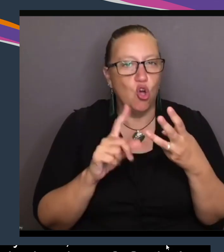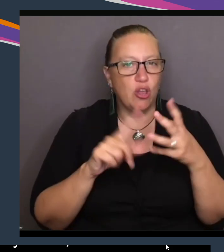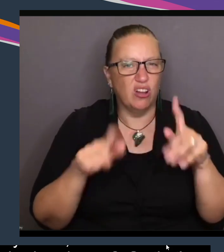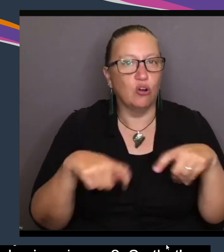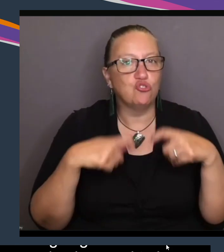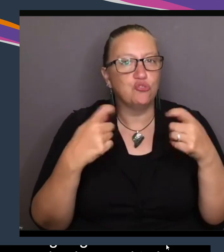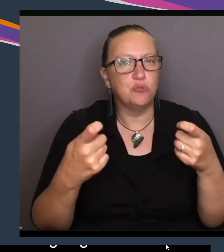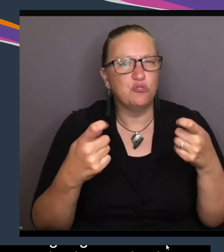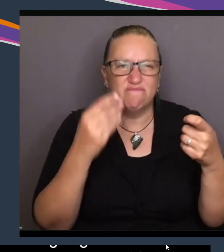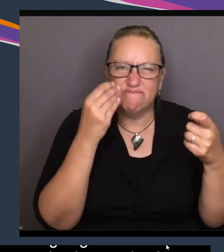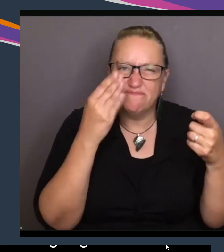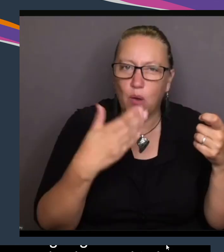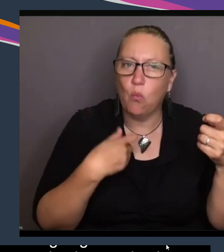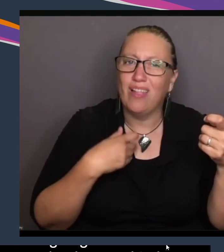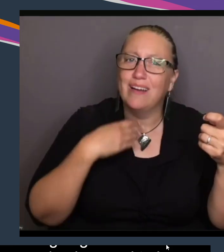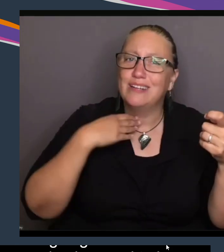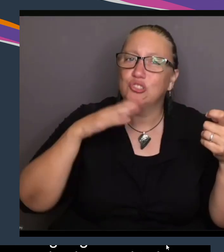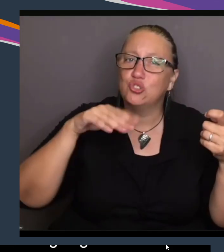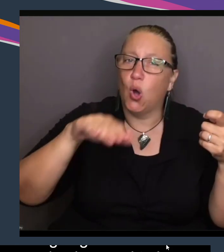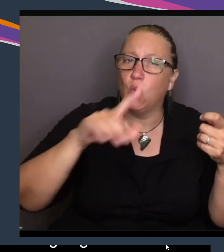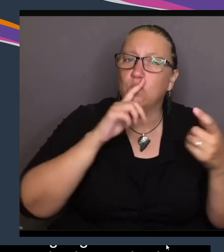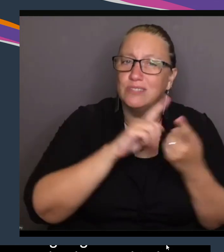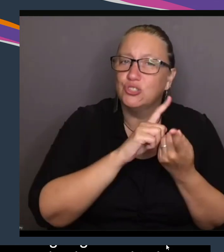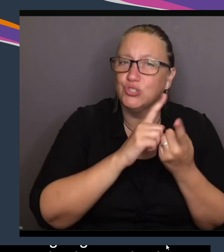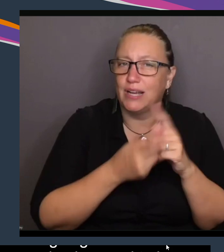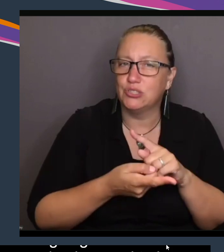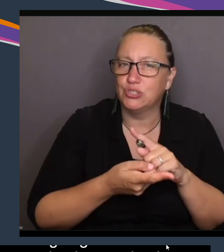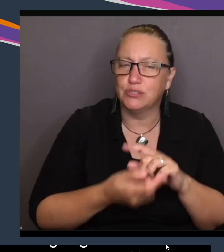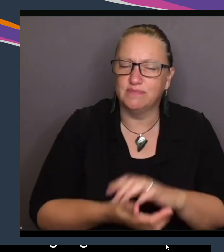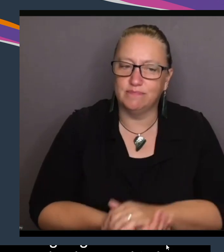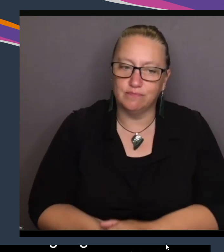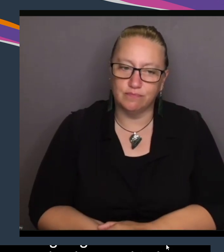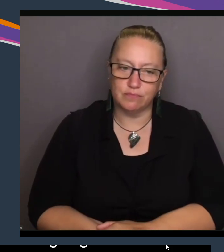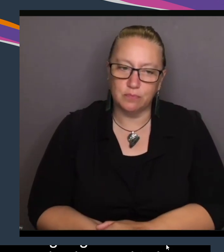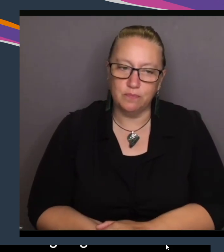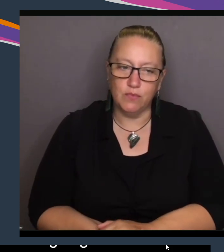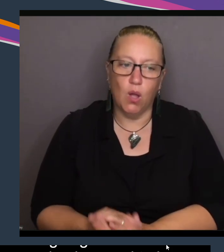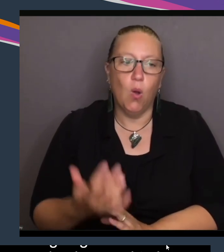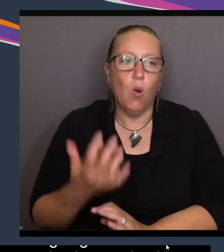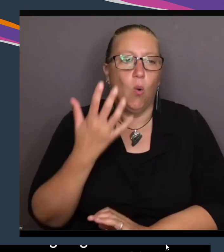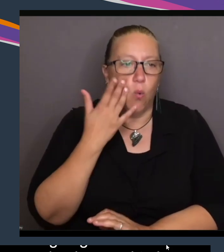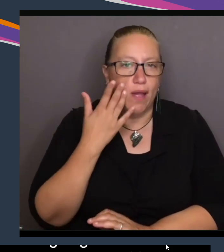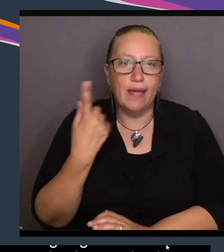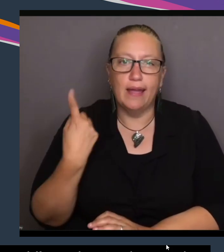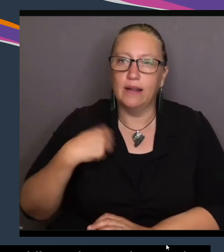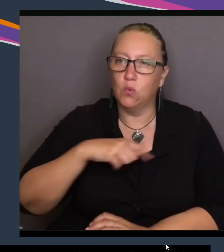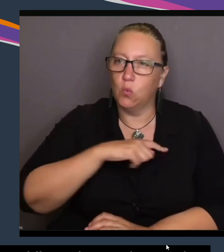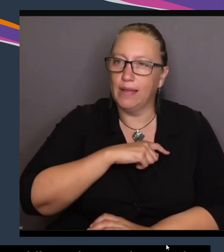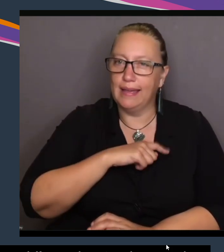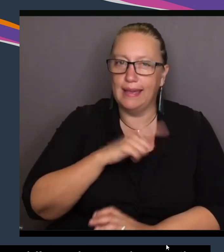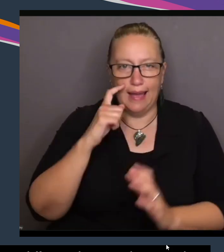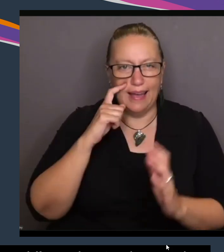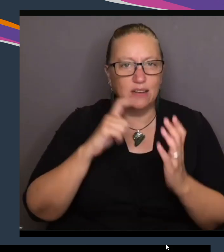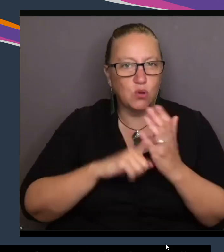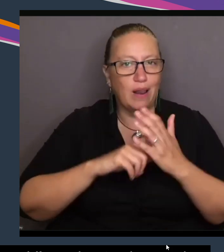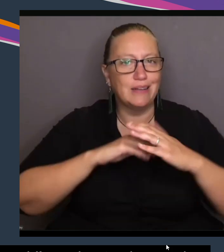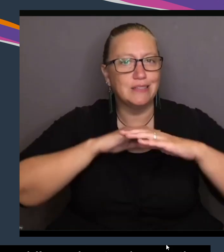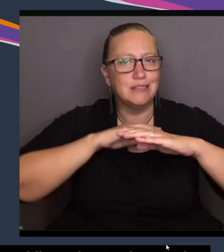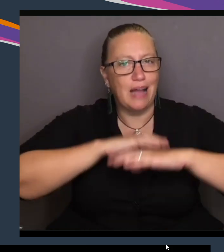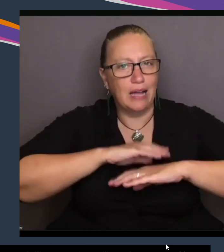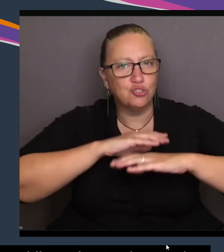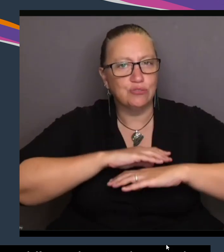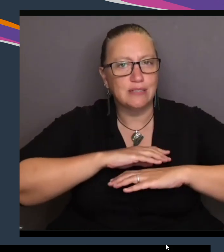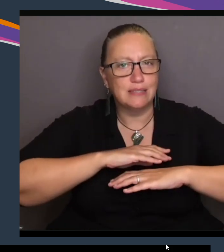and this is the reference to we have when we give our acknowledgement of country, we give respect to our elders